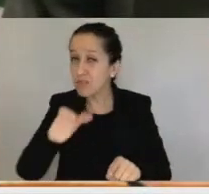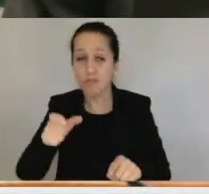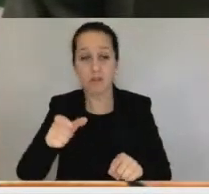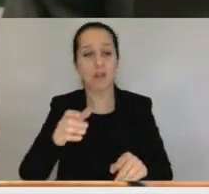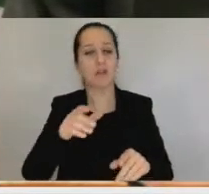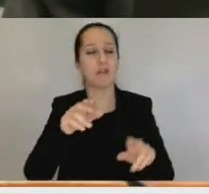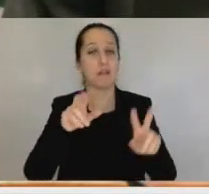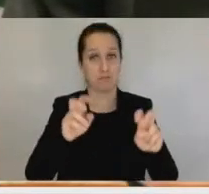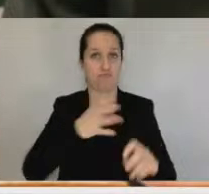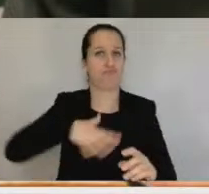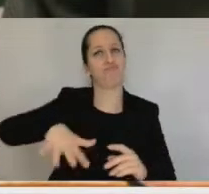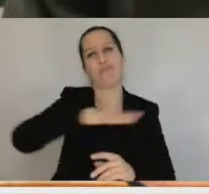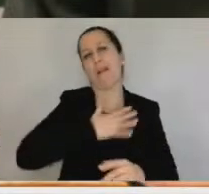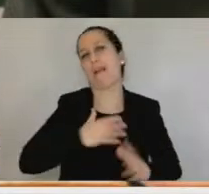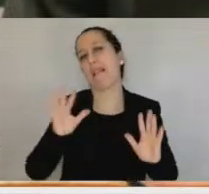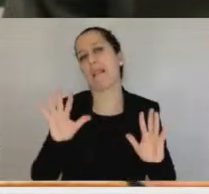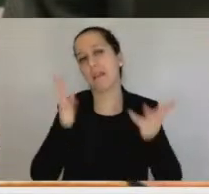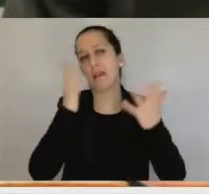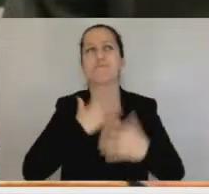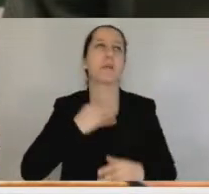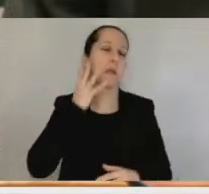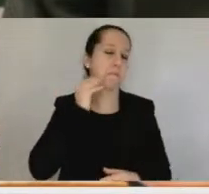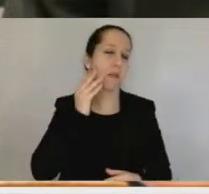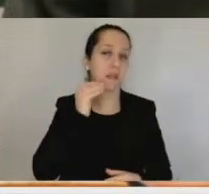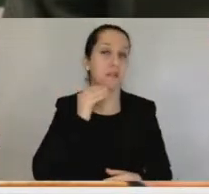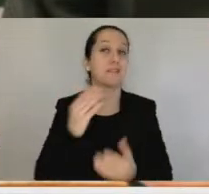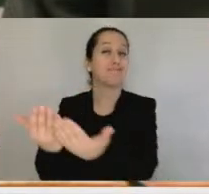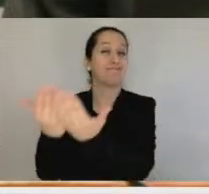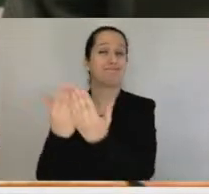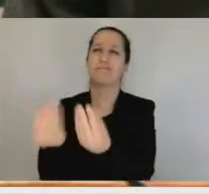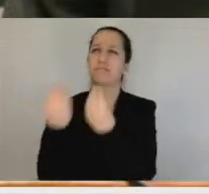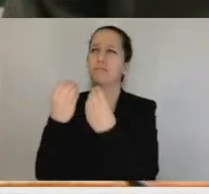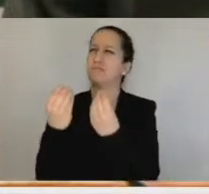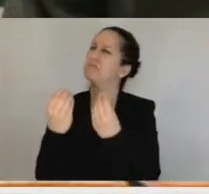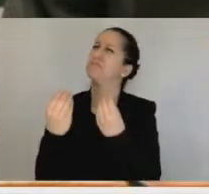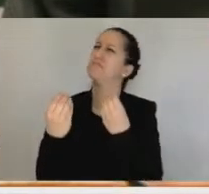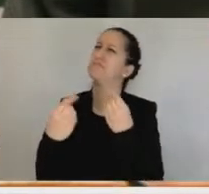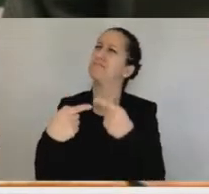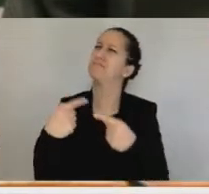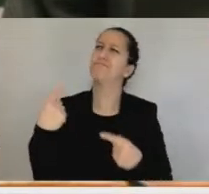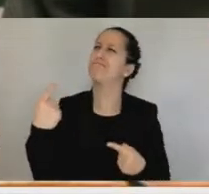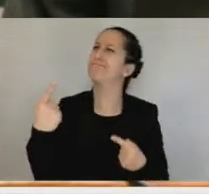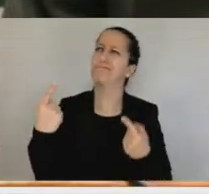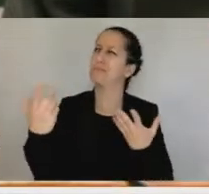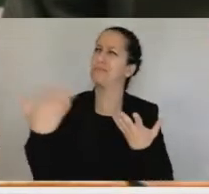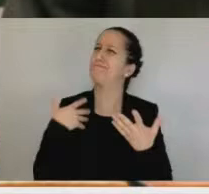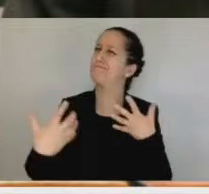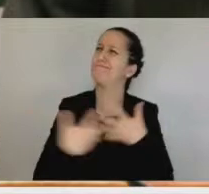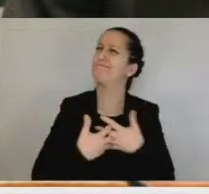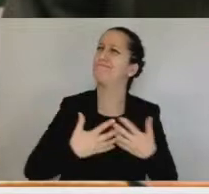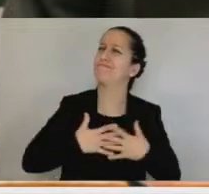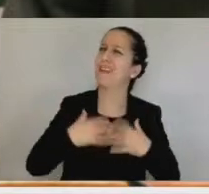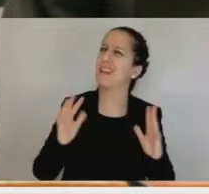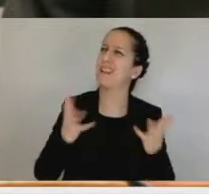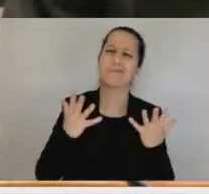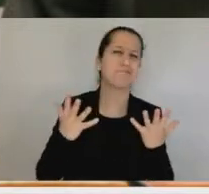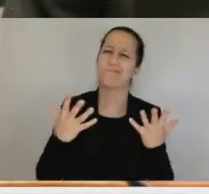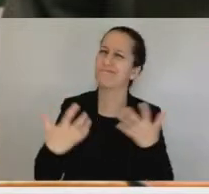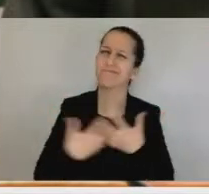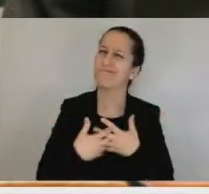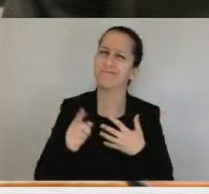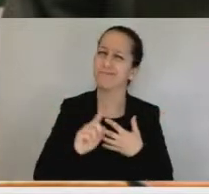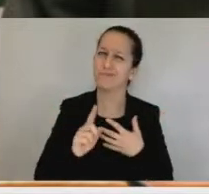by being close by their others that have a